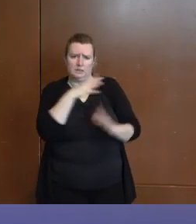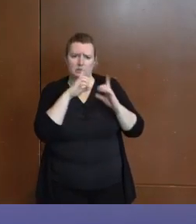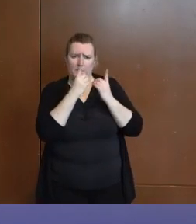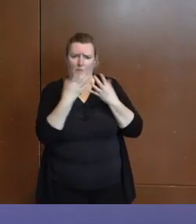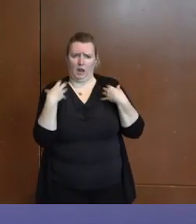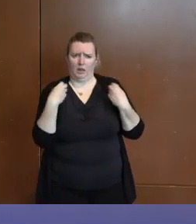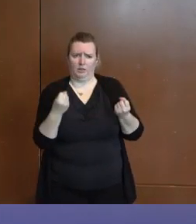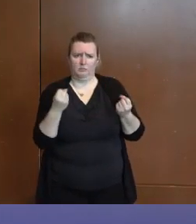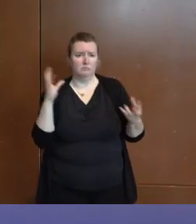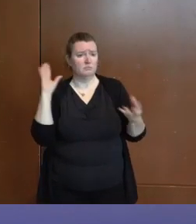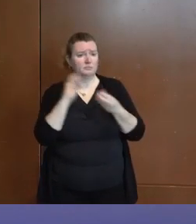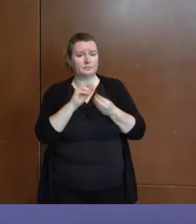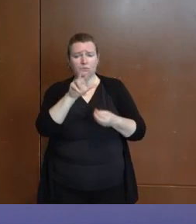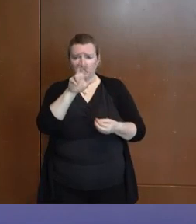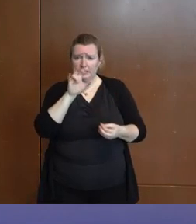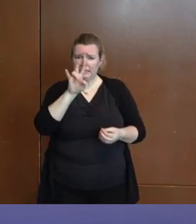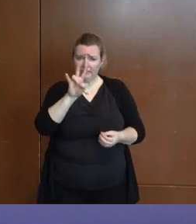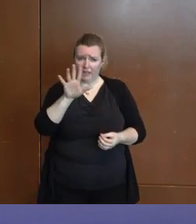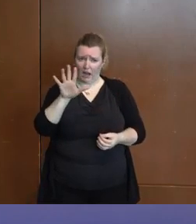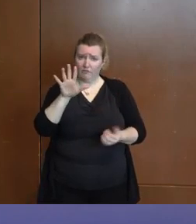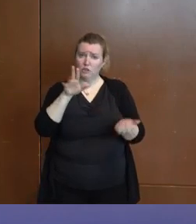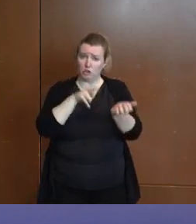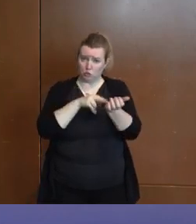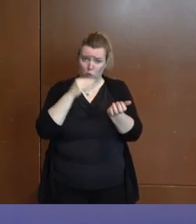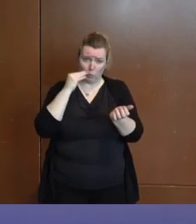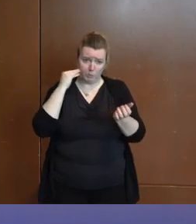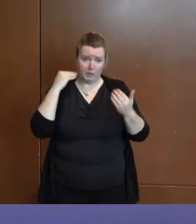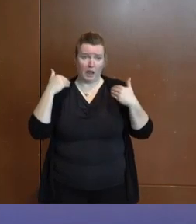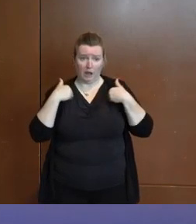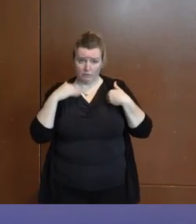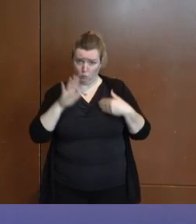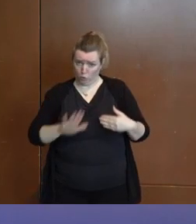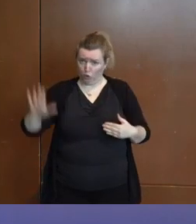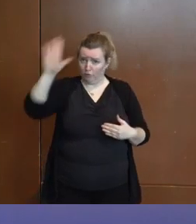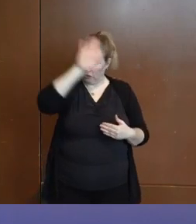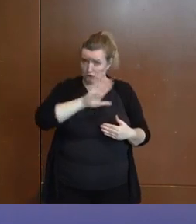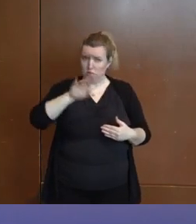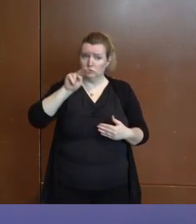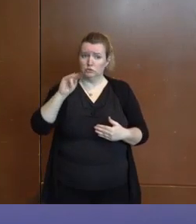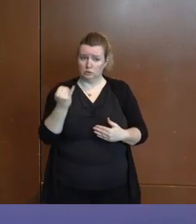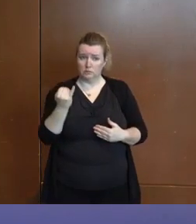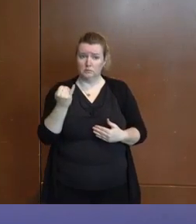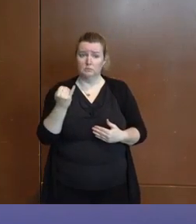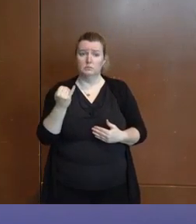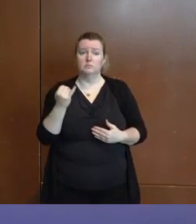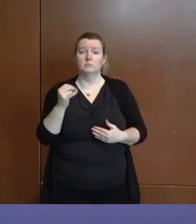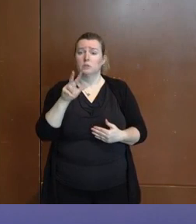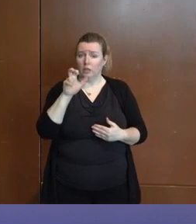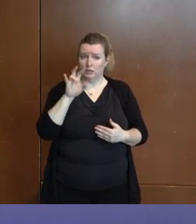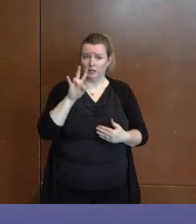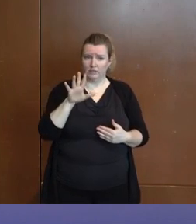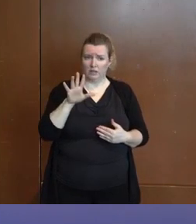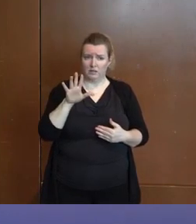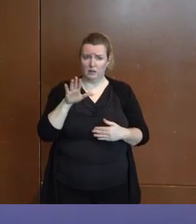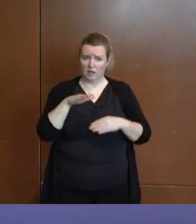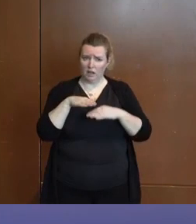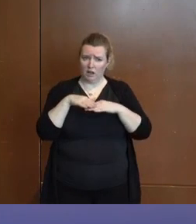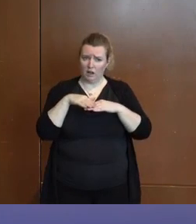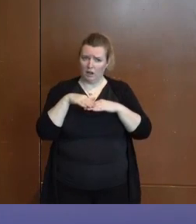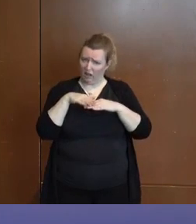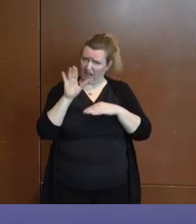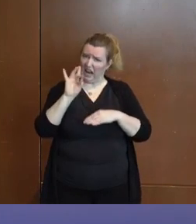sense you've gotten in your expert ed and other colleagues is that in maybe not every case, but in a lot of those cases, it